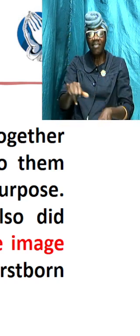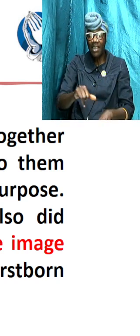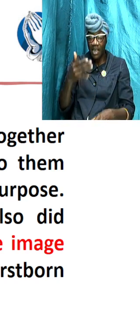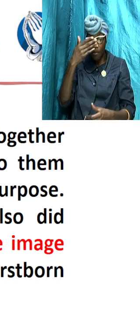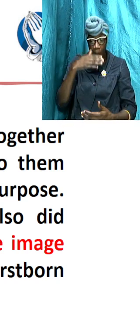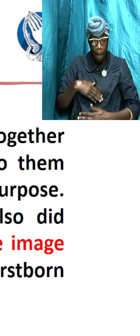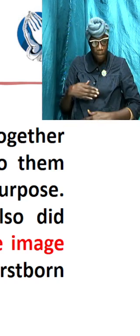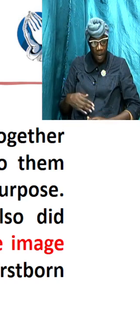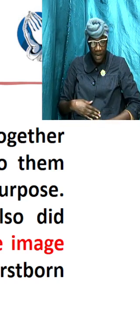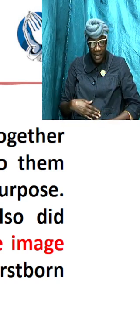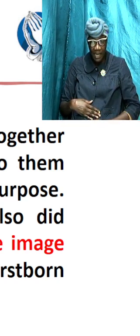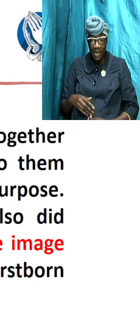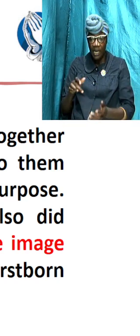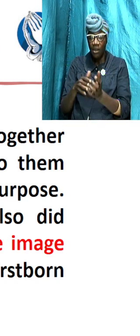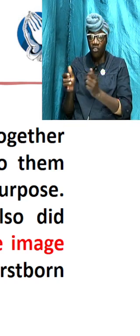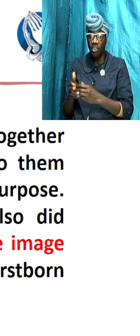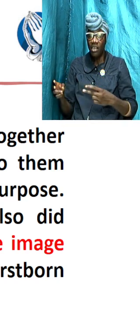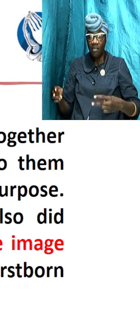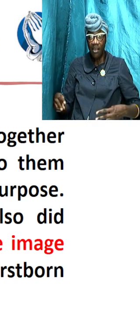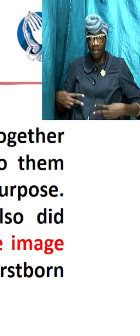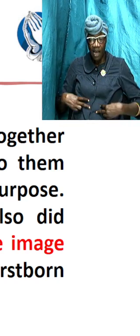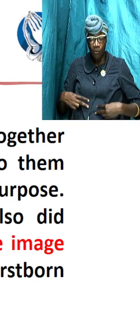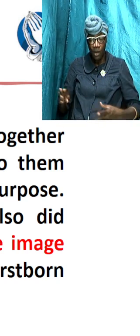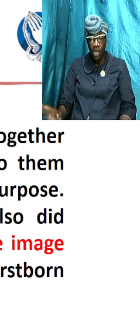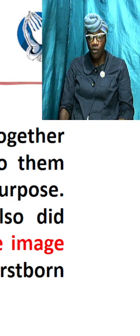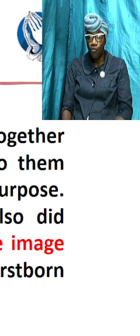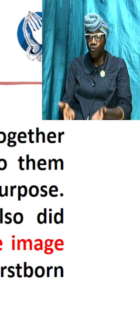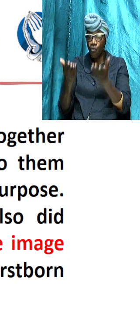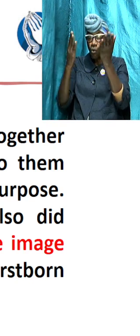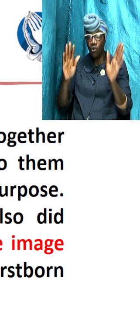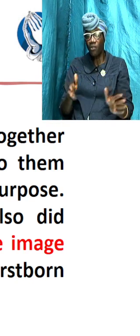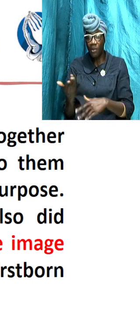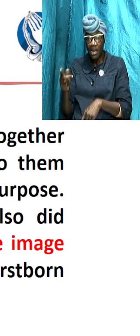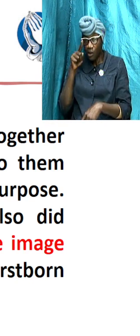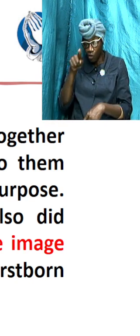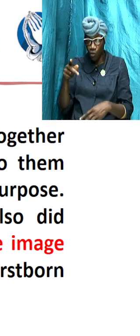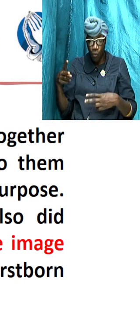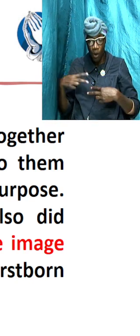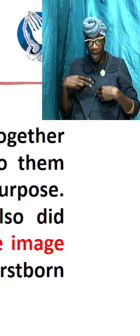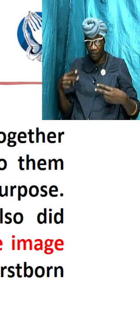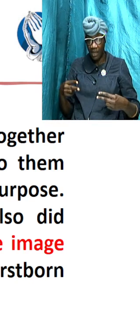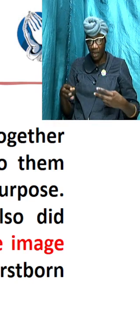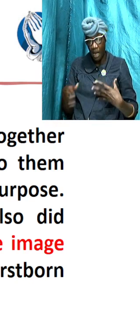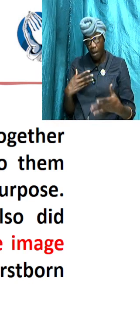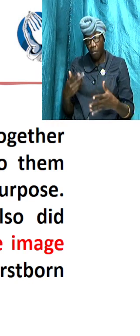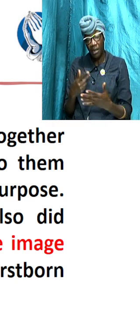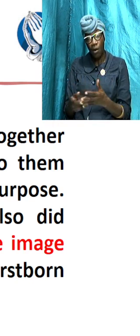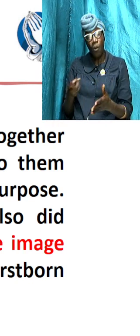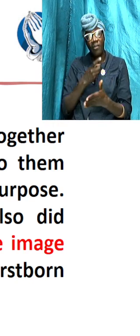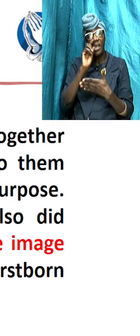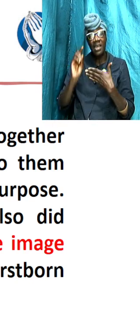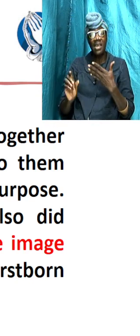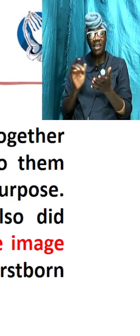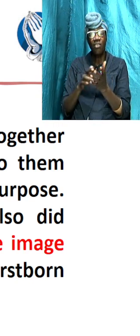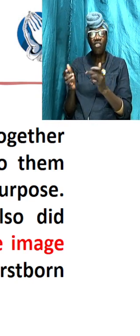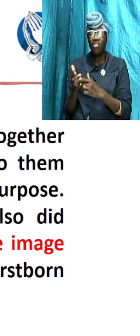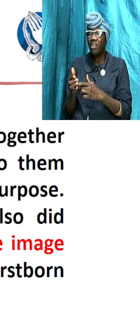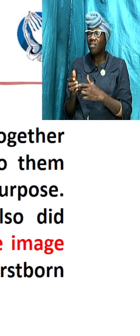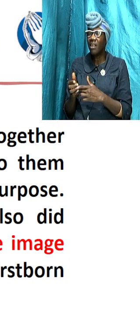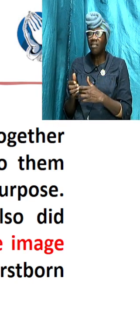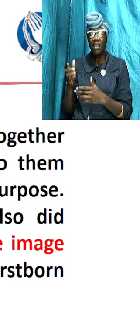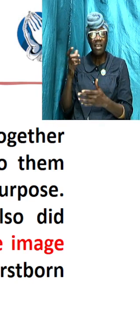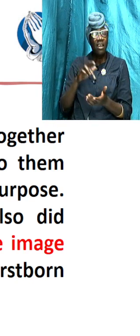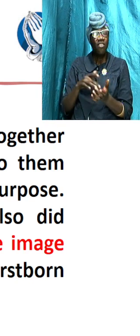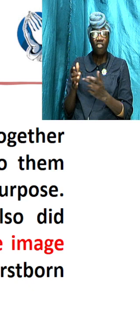when he rose from the dead. Hallelujah. You're going to have it. Amen. No matter what they did to Jesus, Jesus was not perturbed, because he